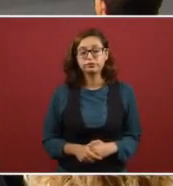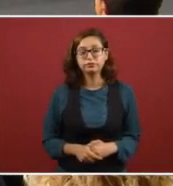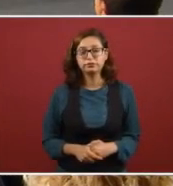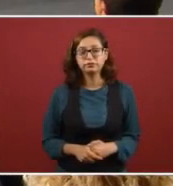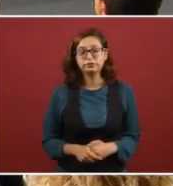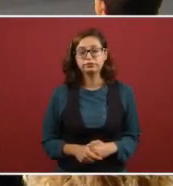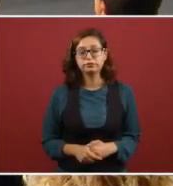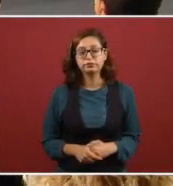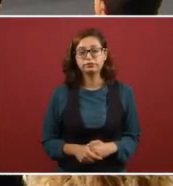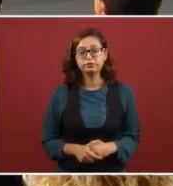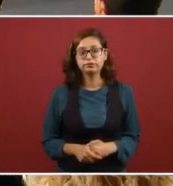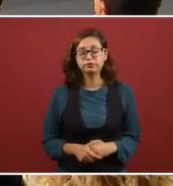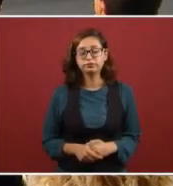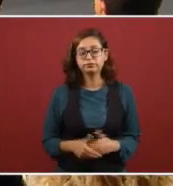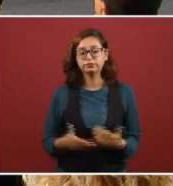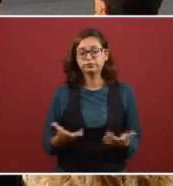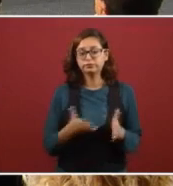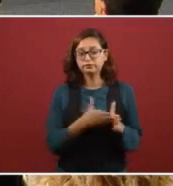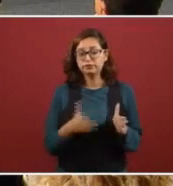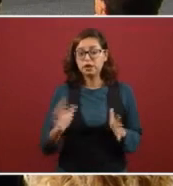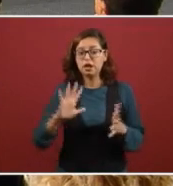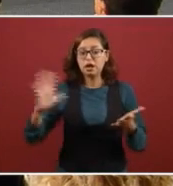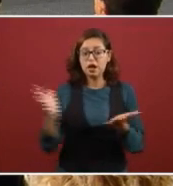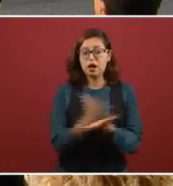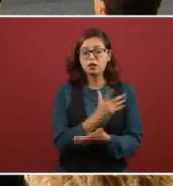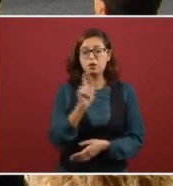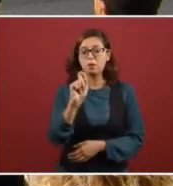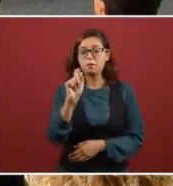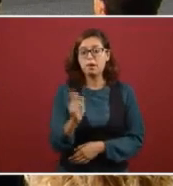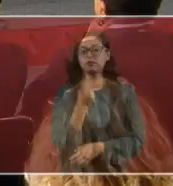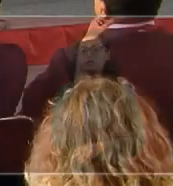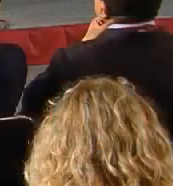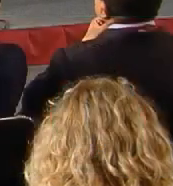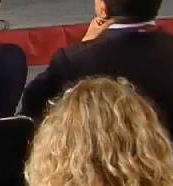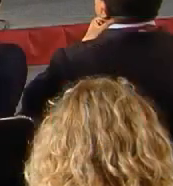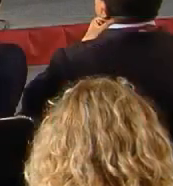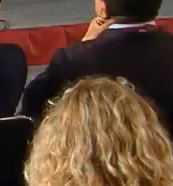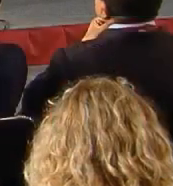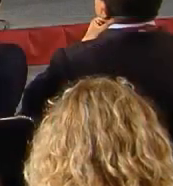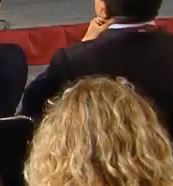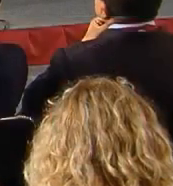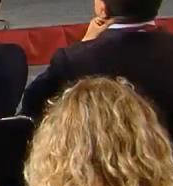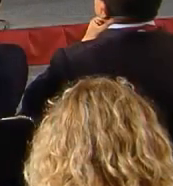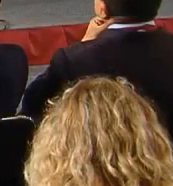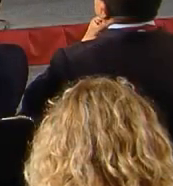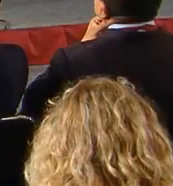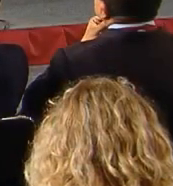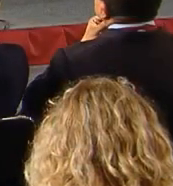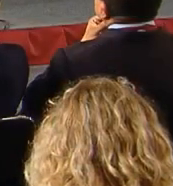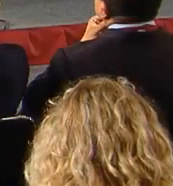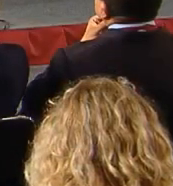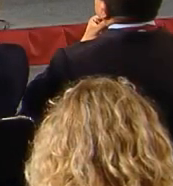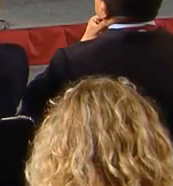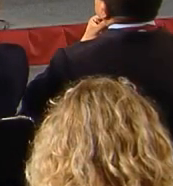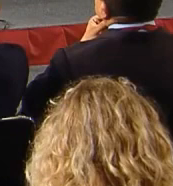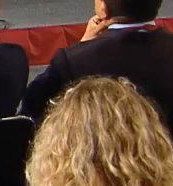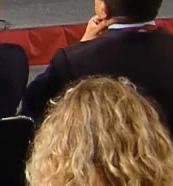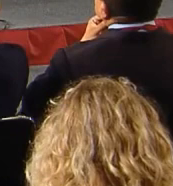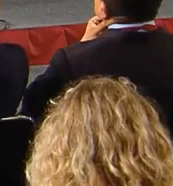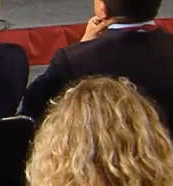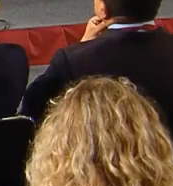And they so far have gotten 21 gold medals.